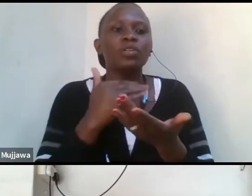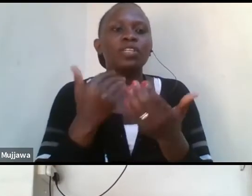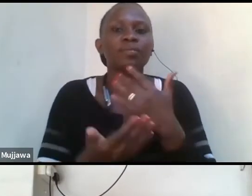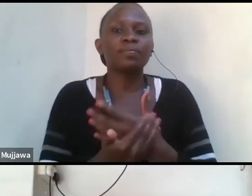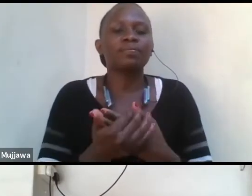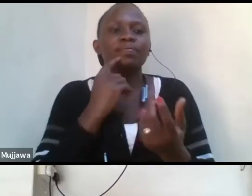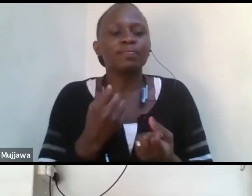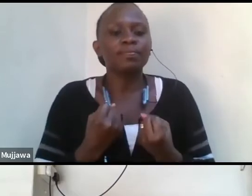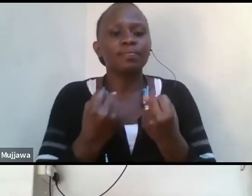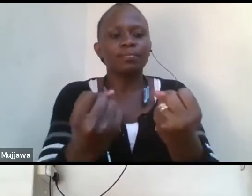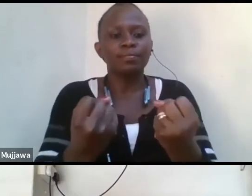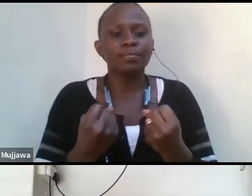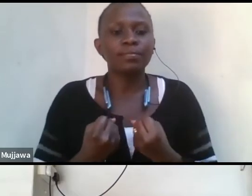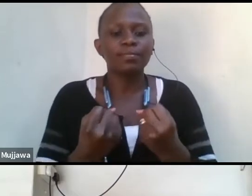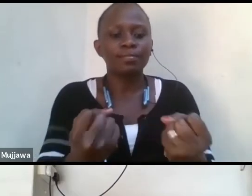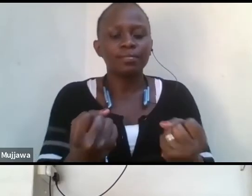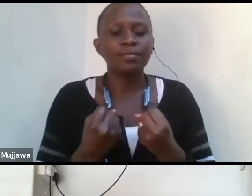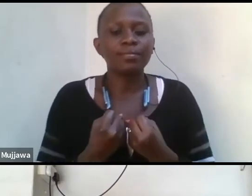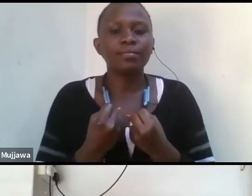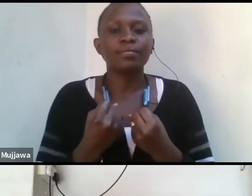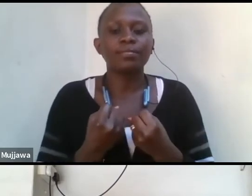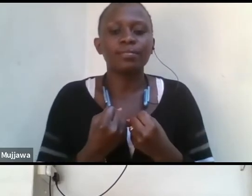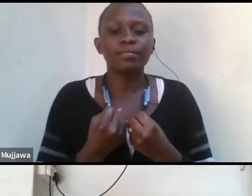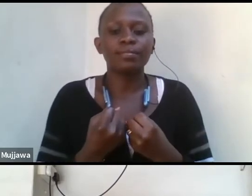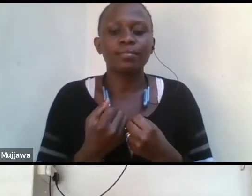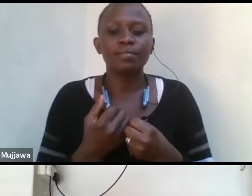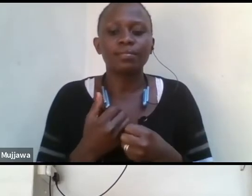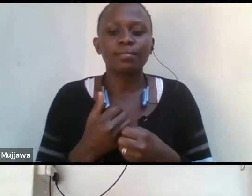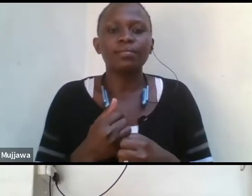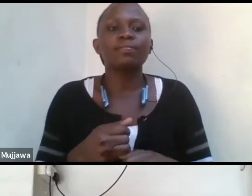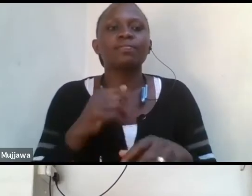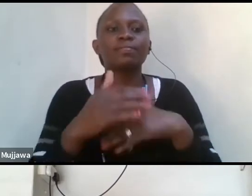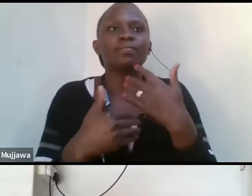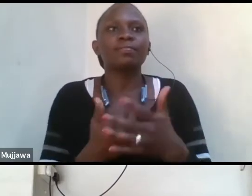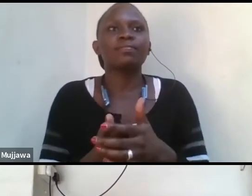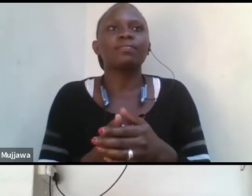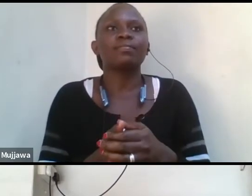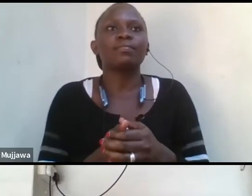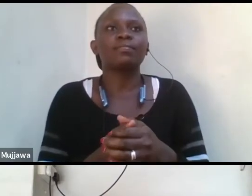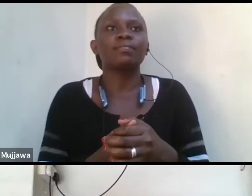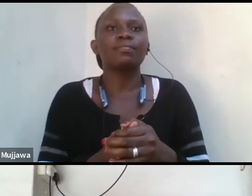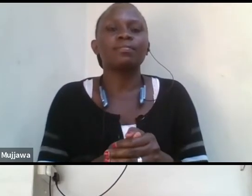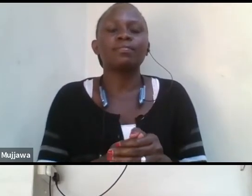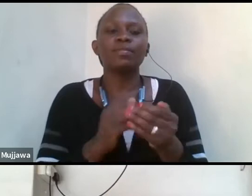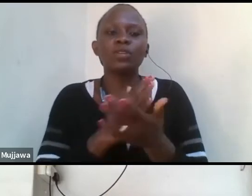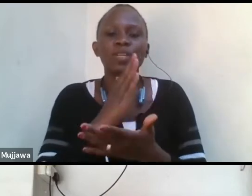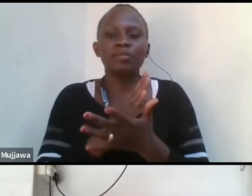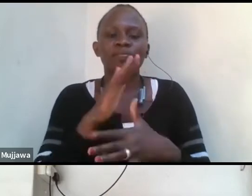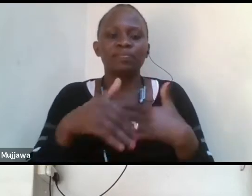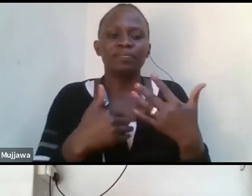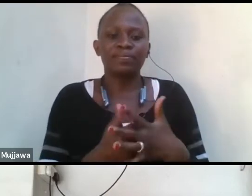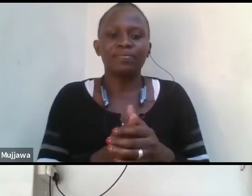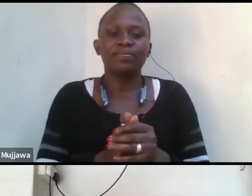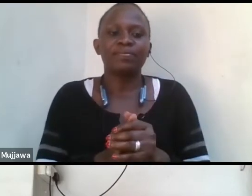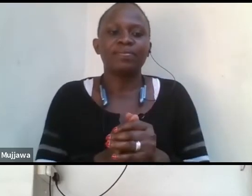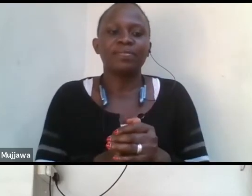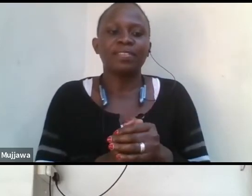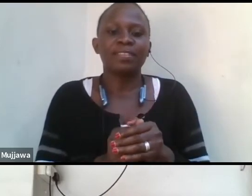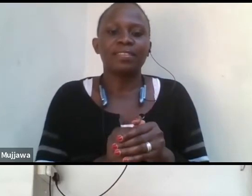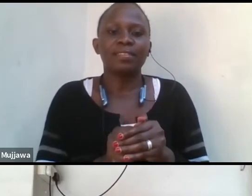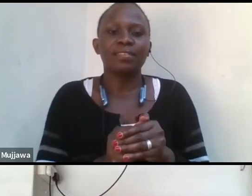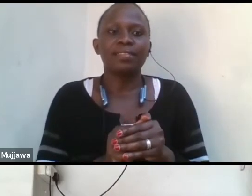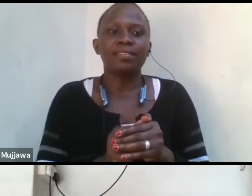transport our workers because we are not looked at as essential services. We are not given enough,